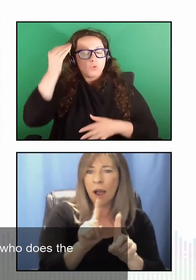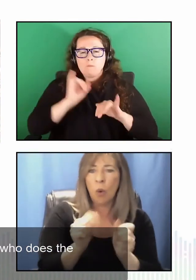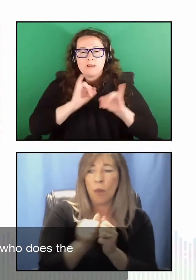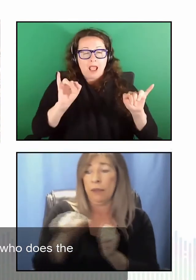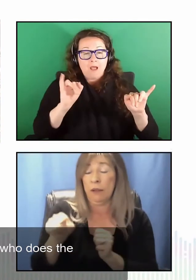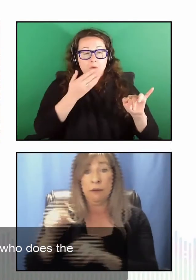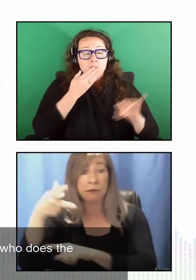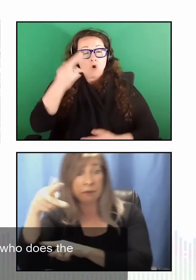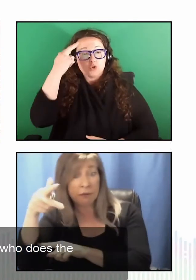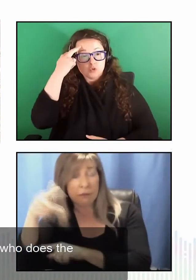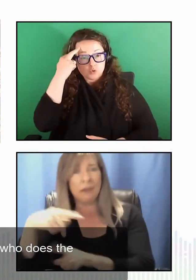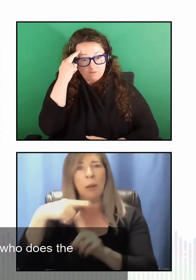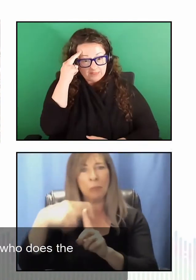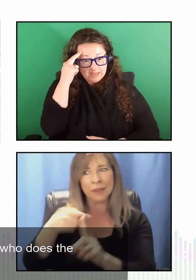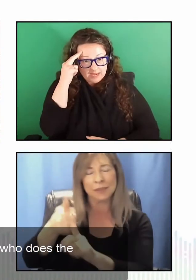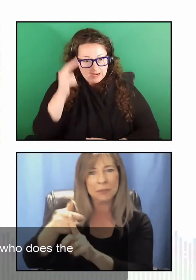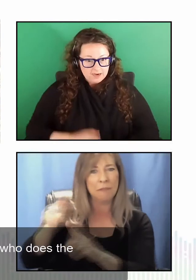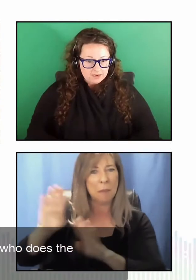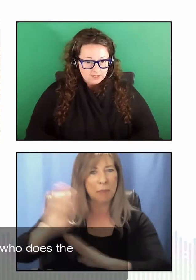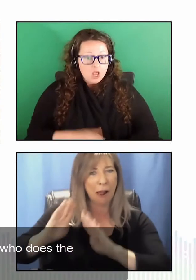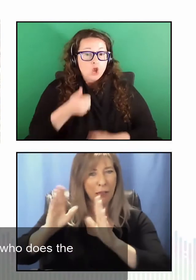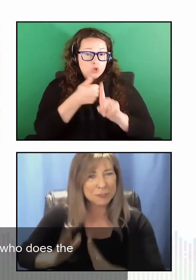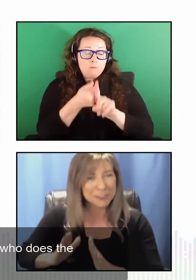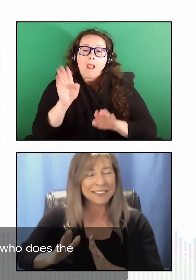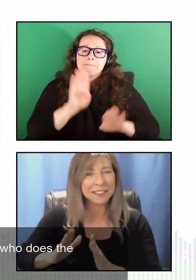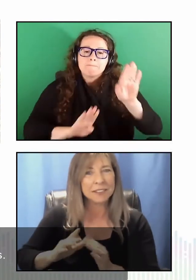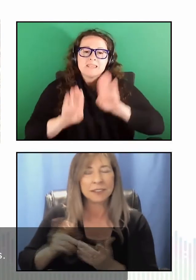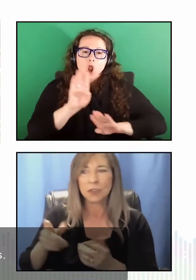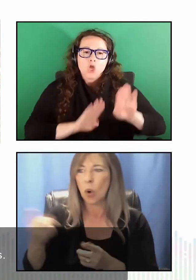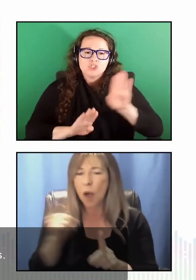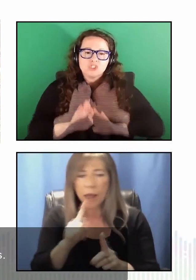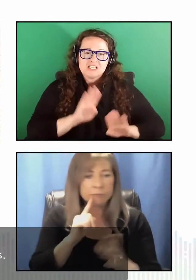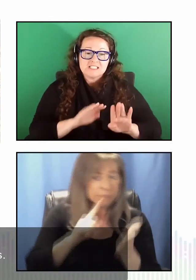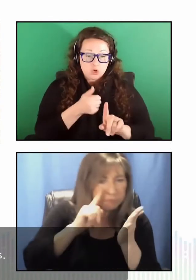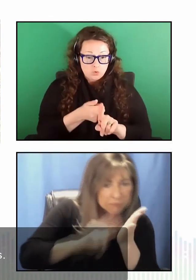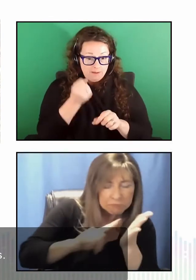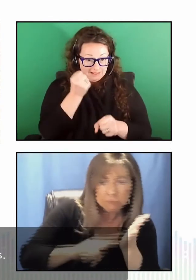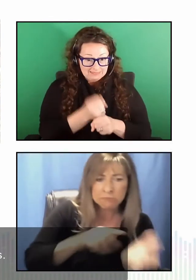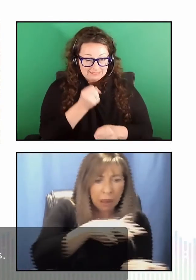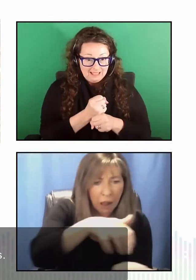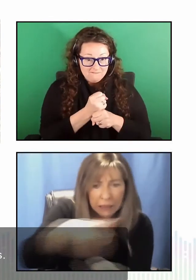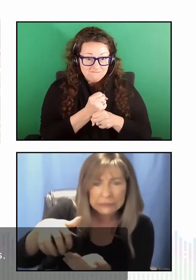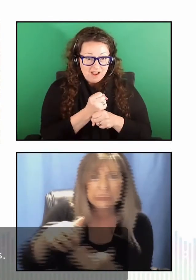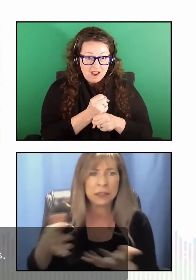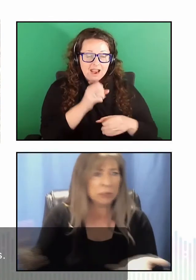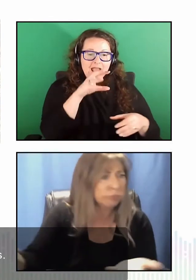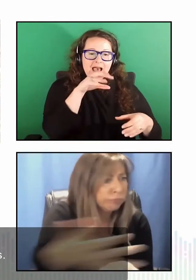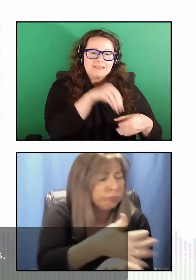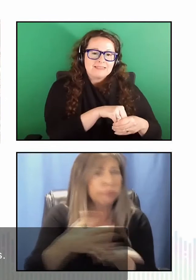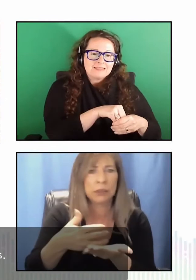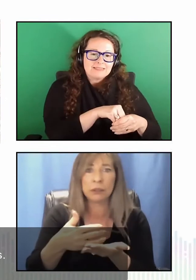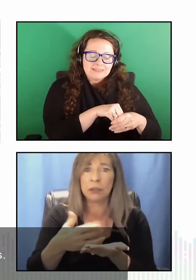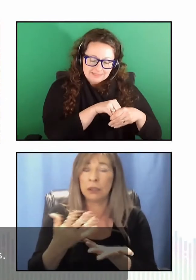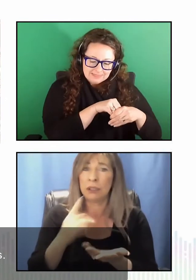the biologist who does the working and the testing, collecting samples. This helps